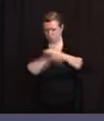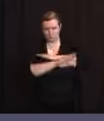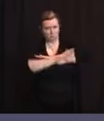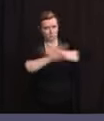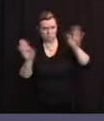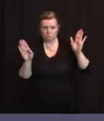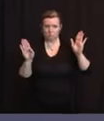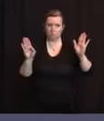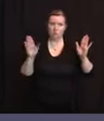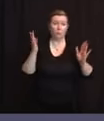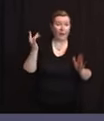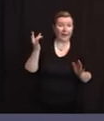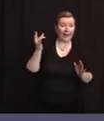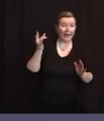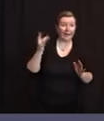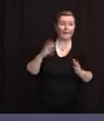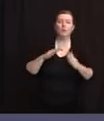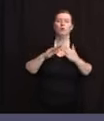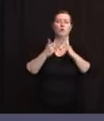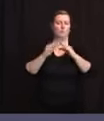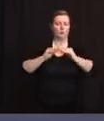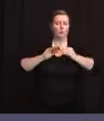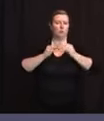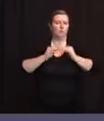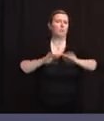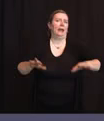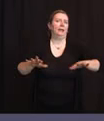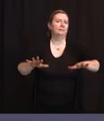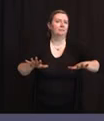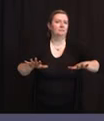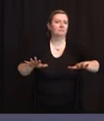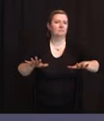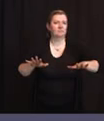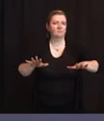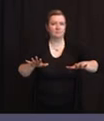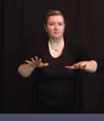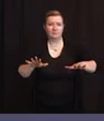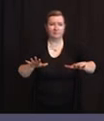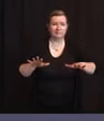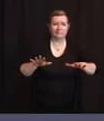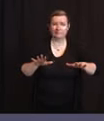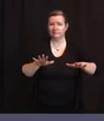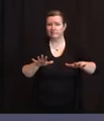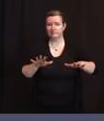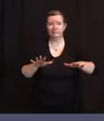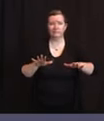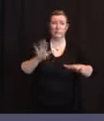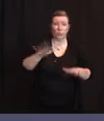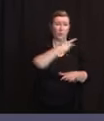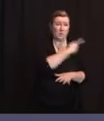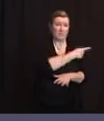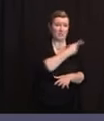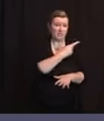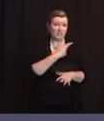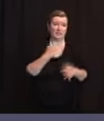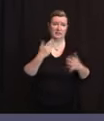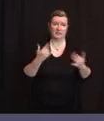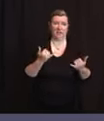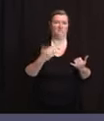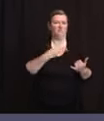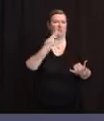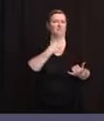community spread was placing their residents at risk. The next